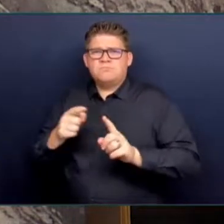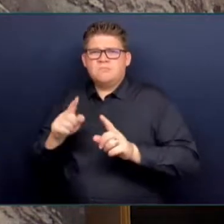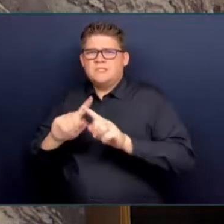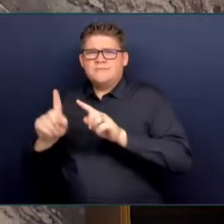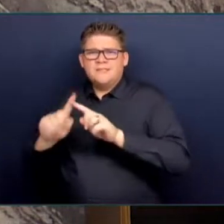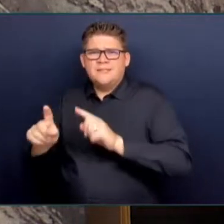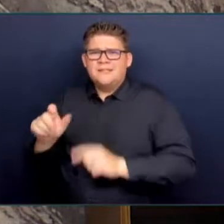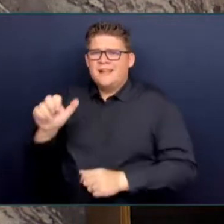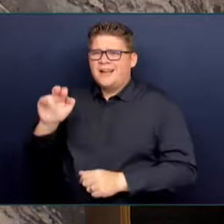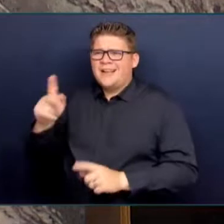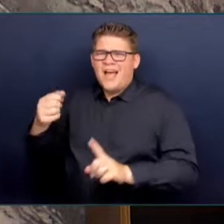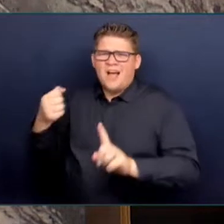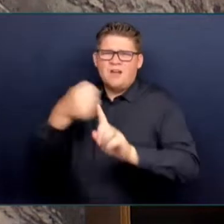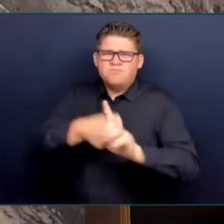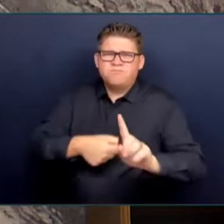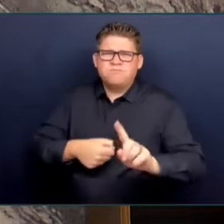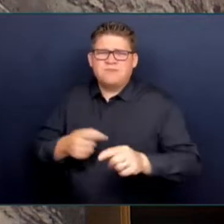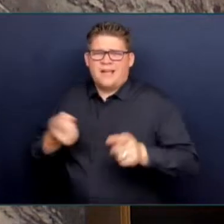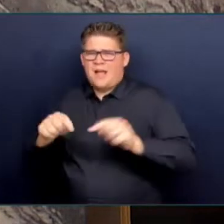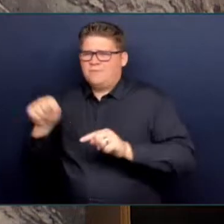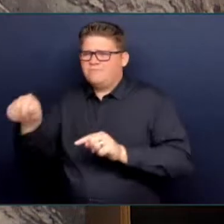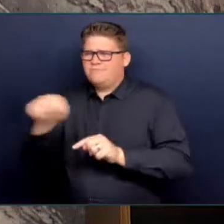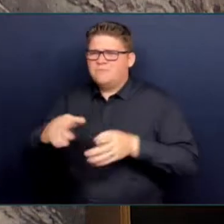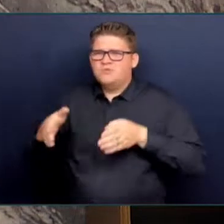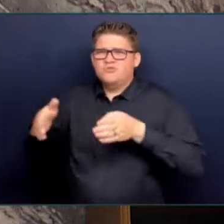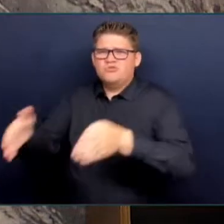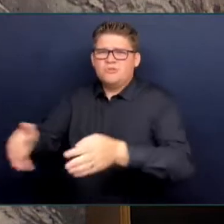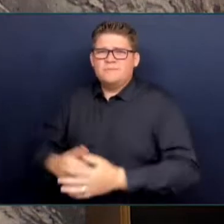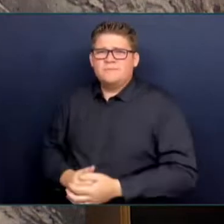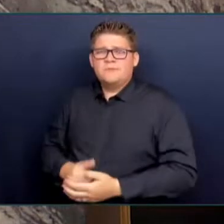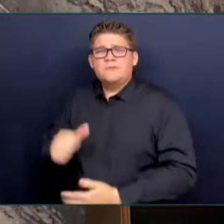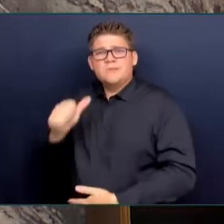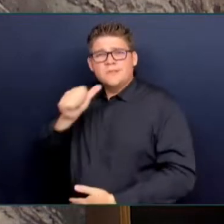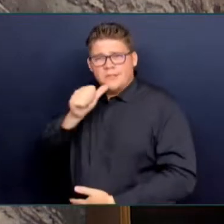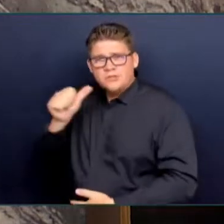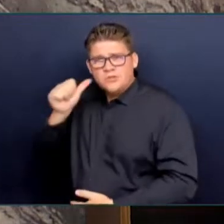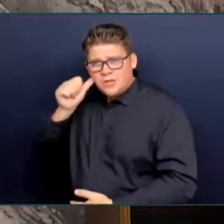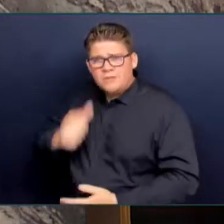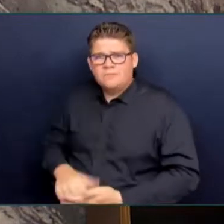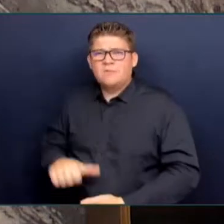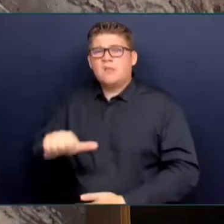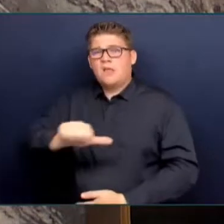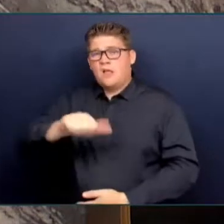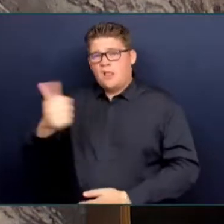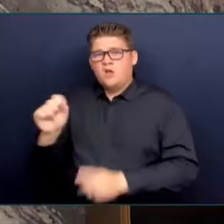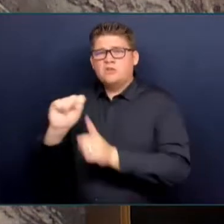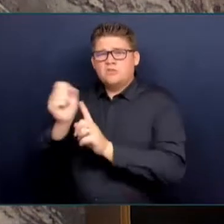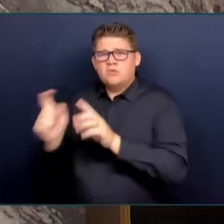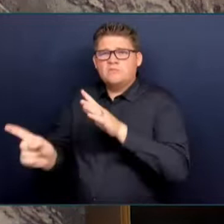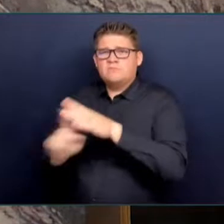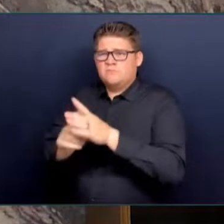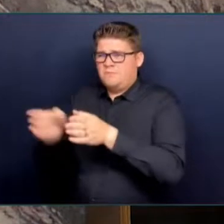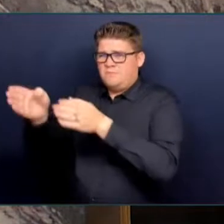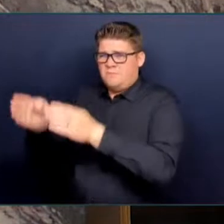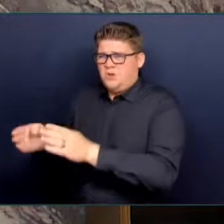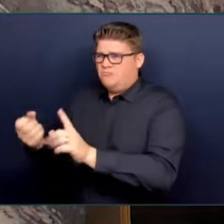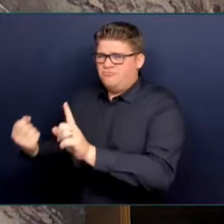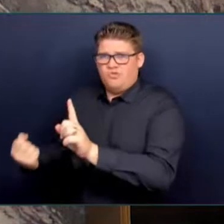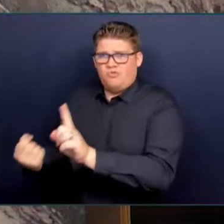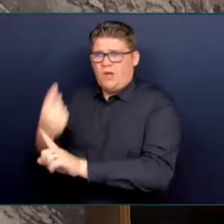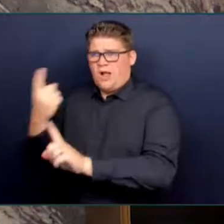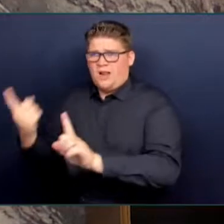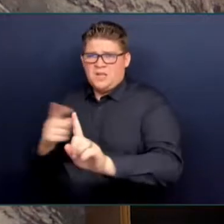Yesterday, we learned of a horrific random attack where a man threw coffee on a